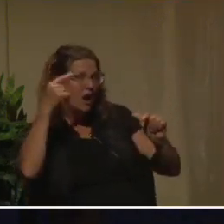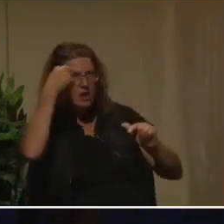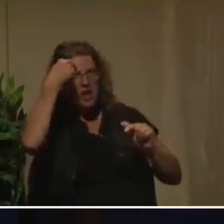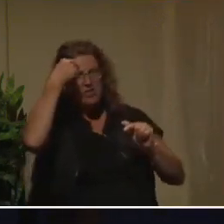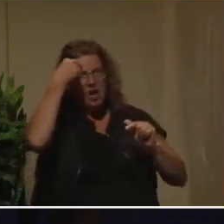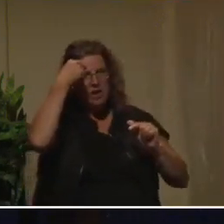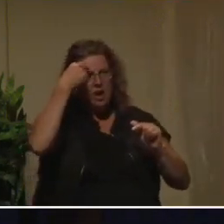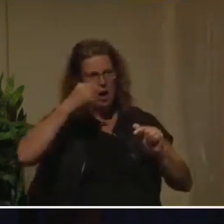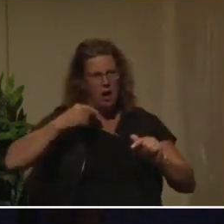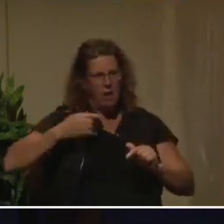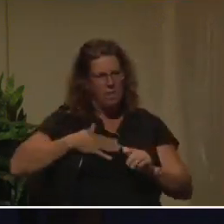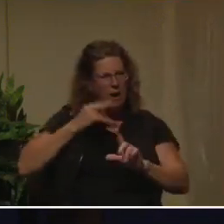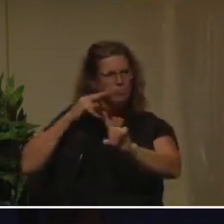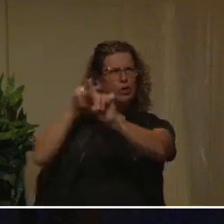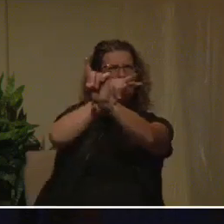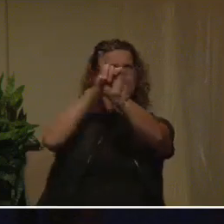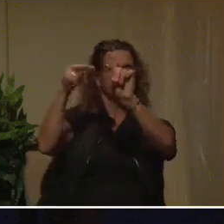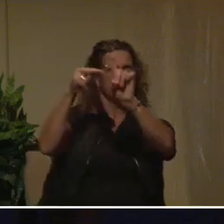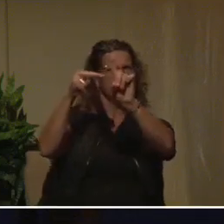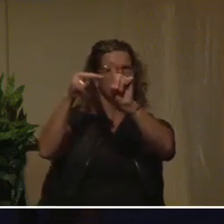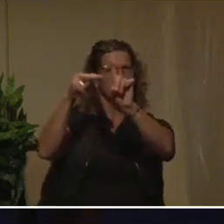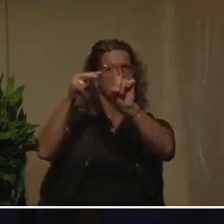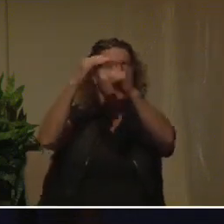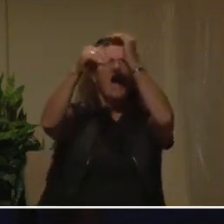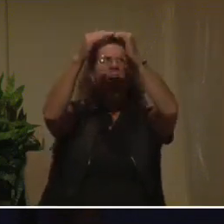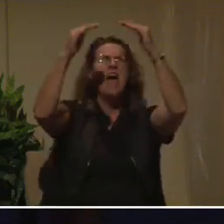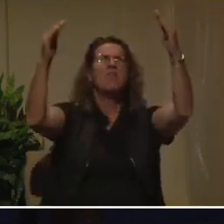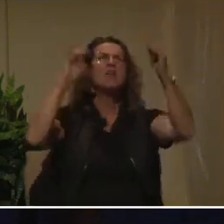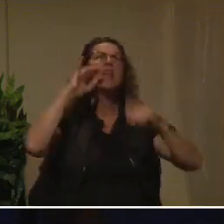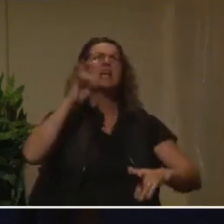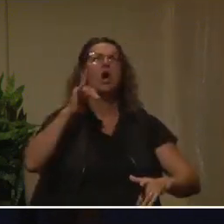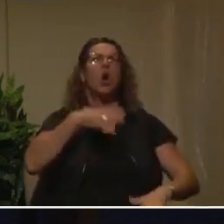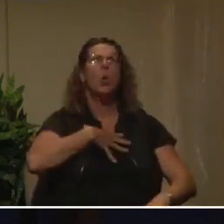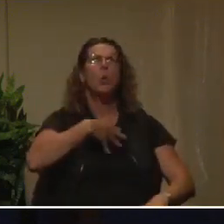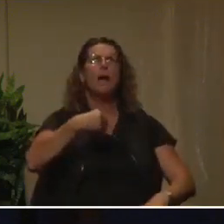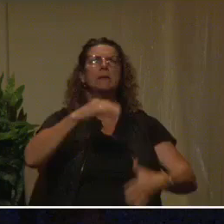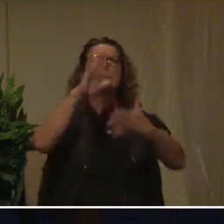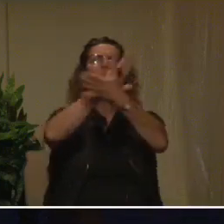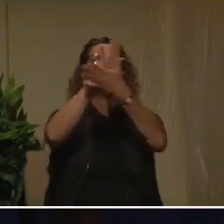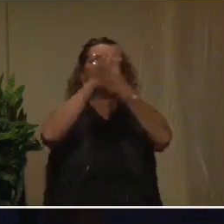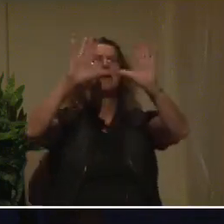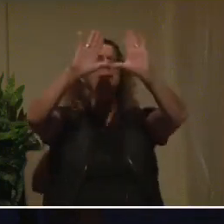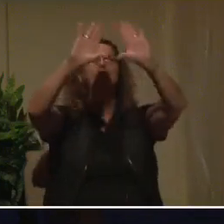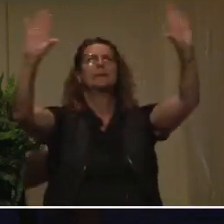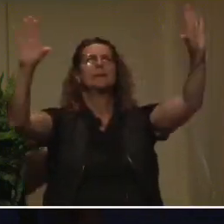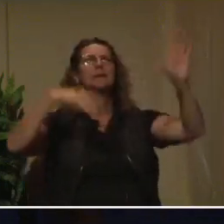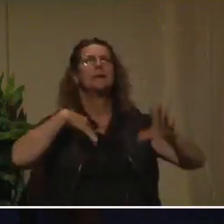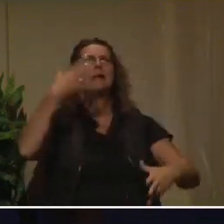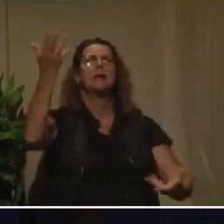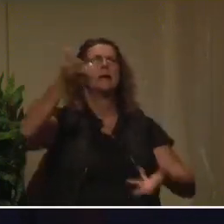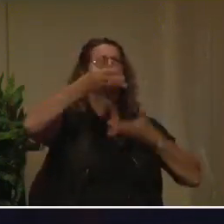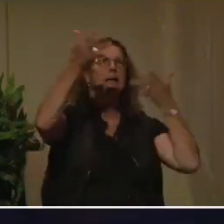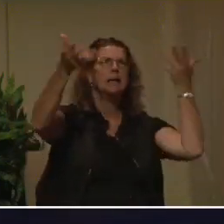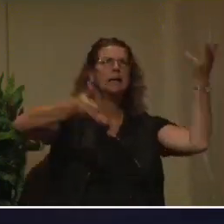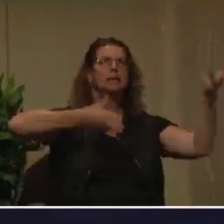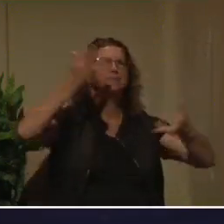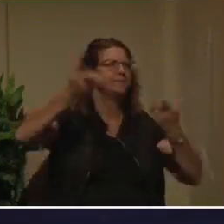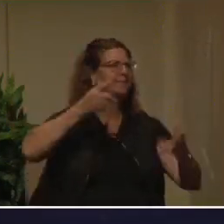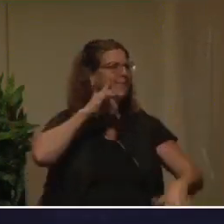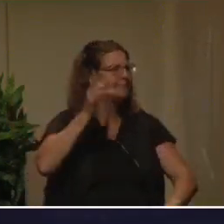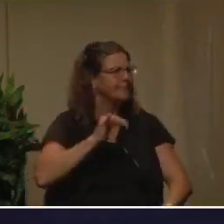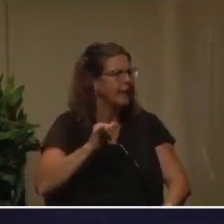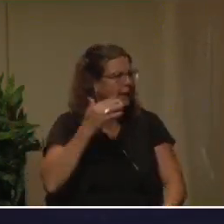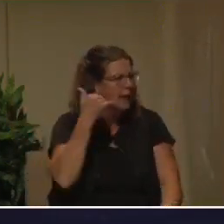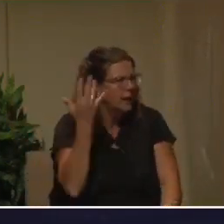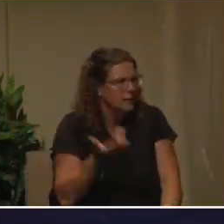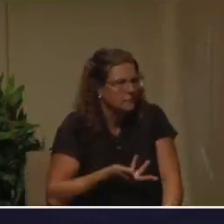sheet. I could not come up with an exciting idea of what heaven was like. And so, of